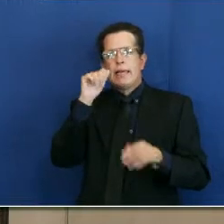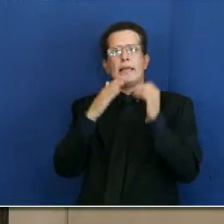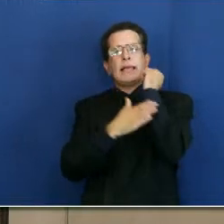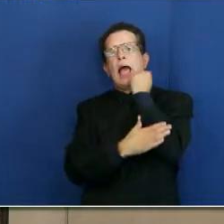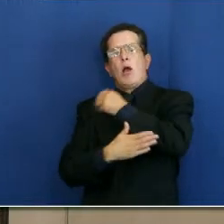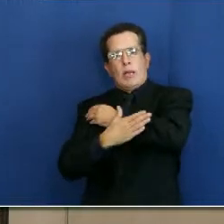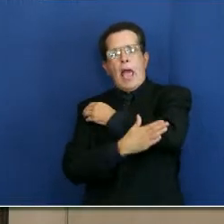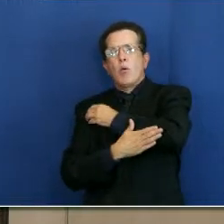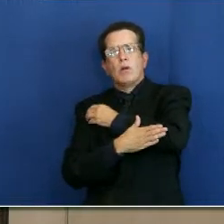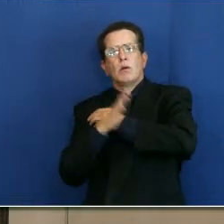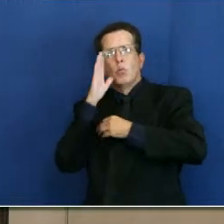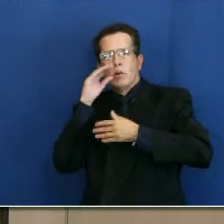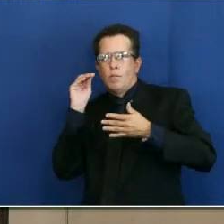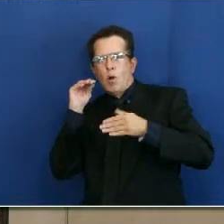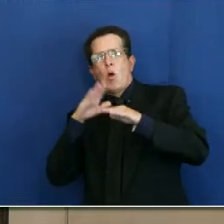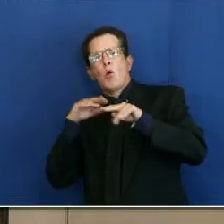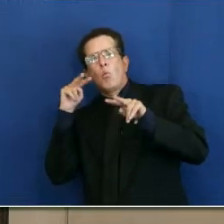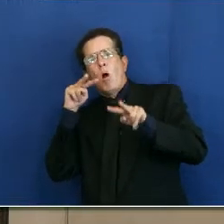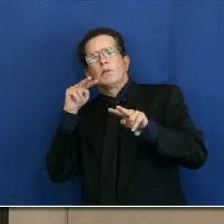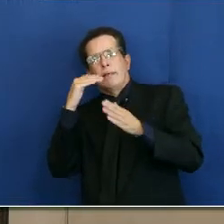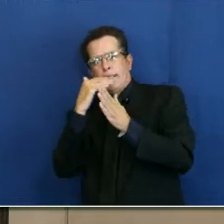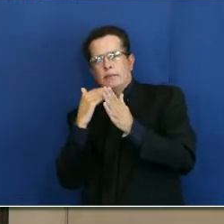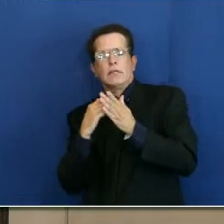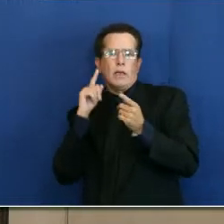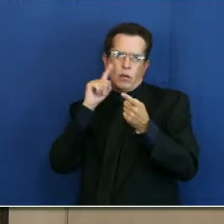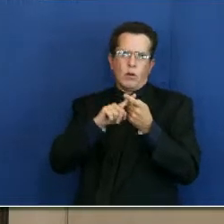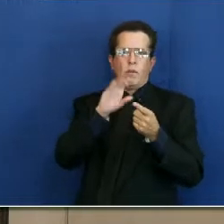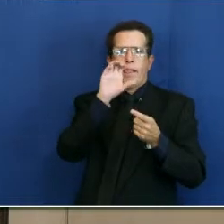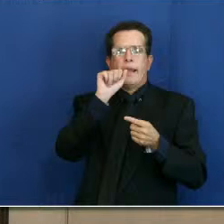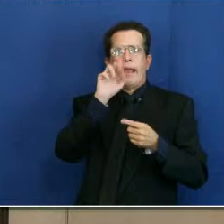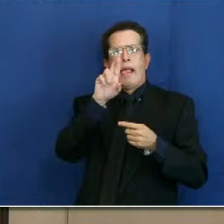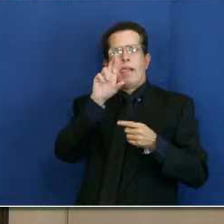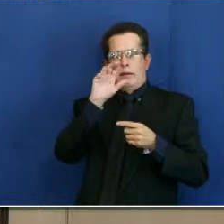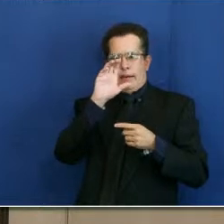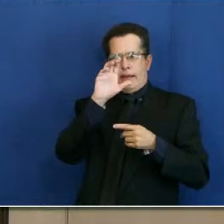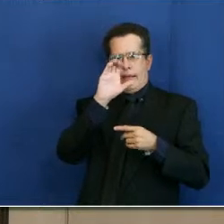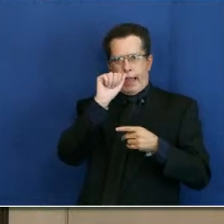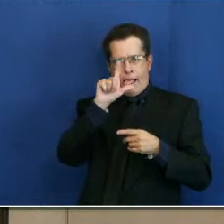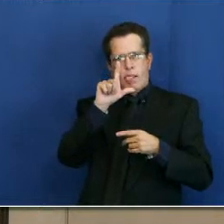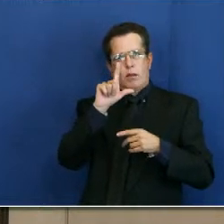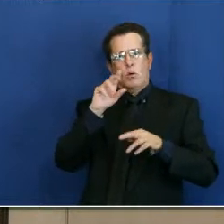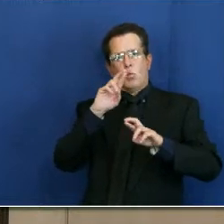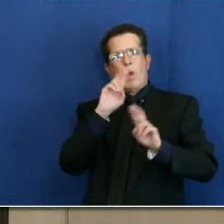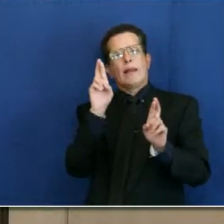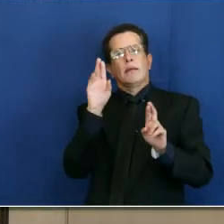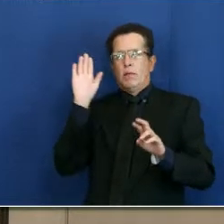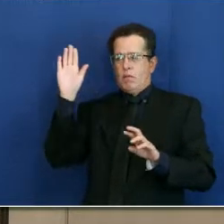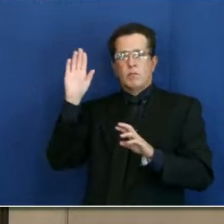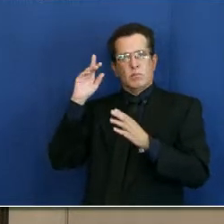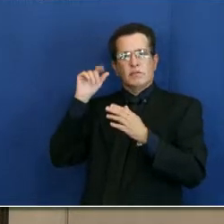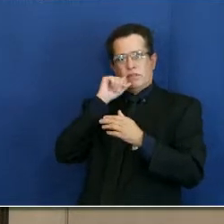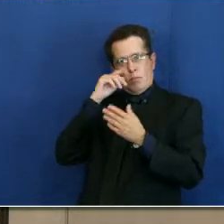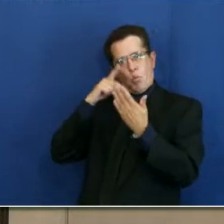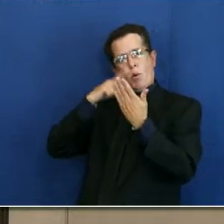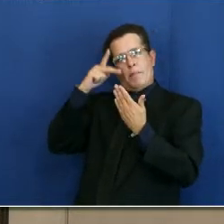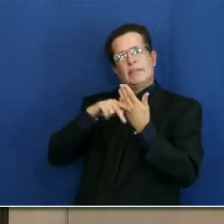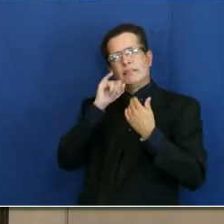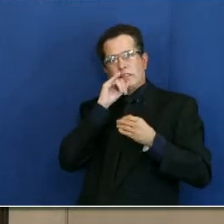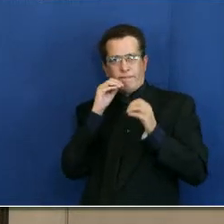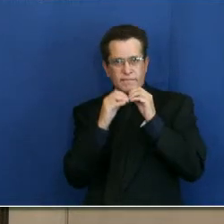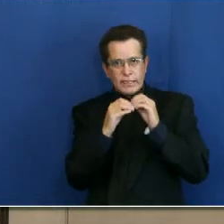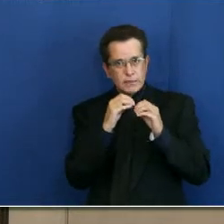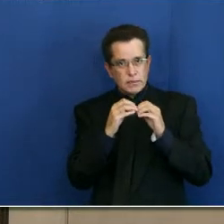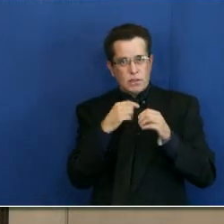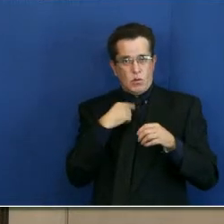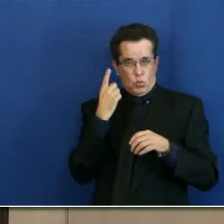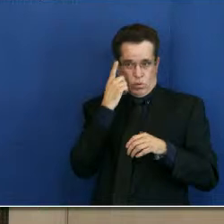or get put on the watch list until the Cal Ready system is fixed. So in the conversations that you've had with the state, I know you talked about this briefly, is it your understanding